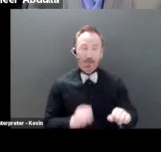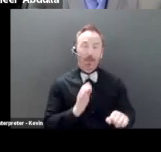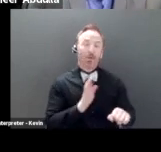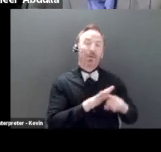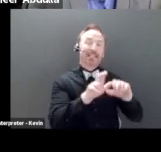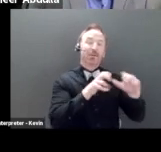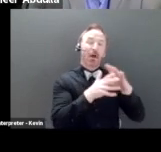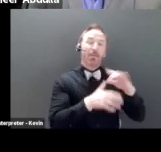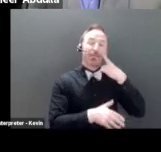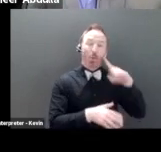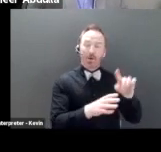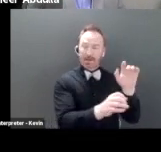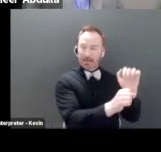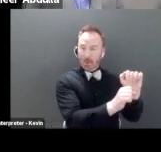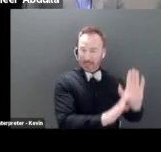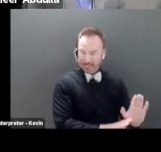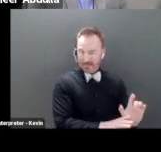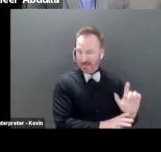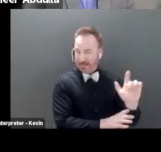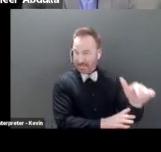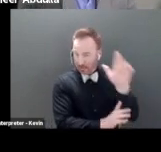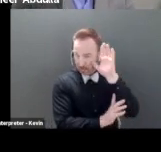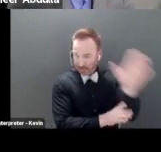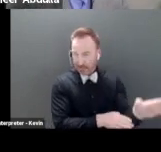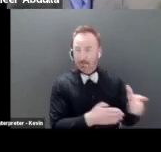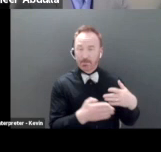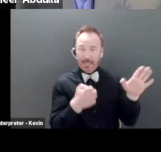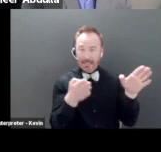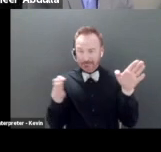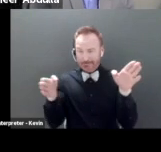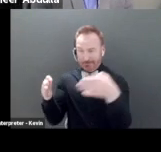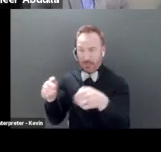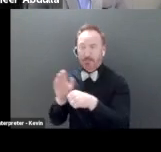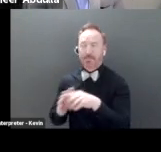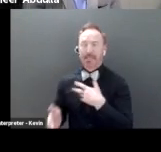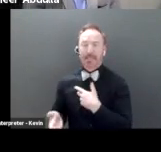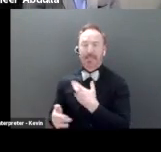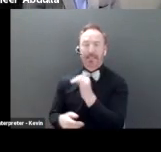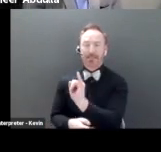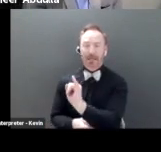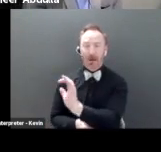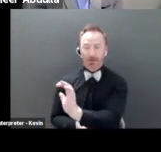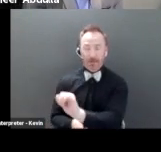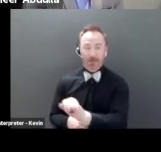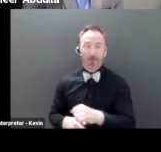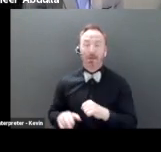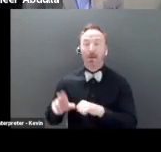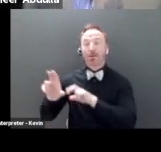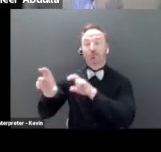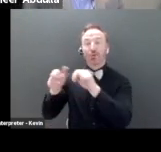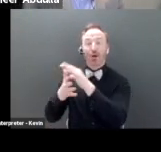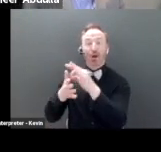after. And again, these are the things that catch people. So as an independent contractor, a stock option is